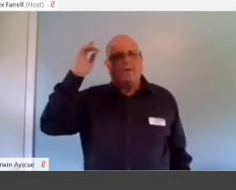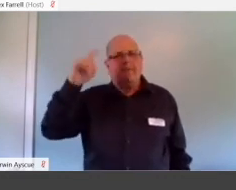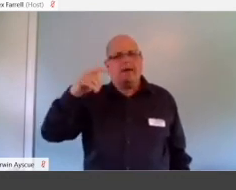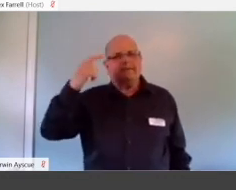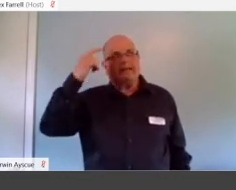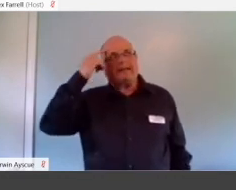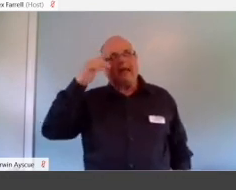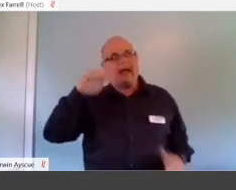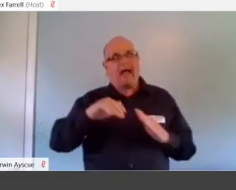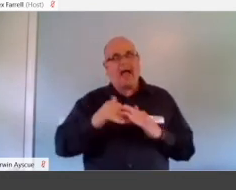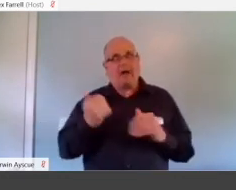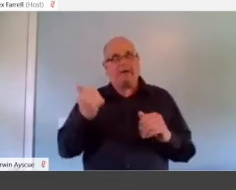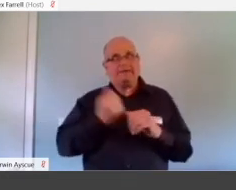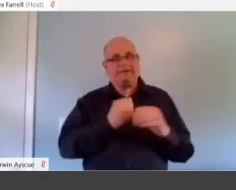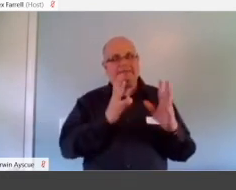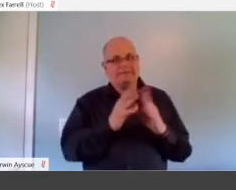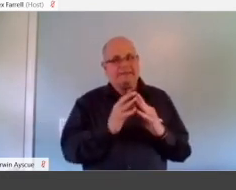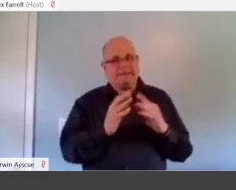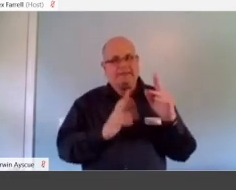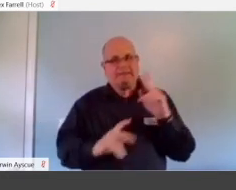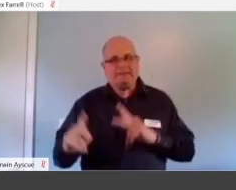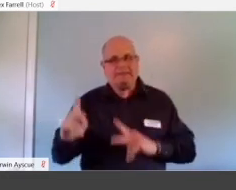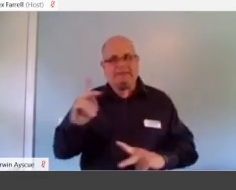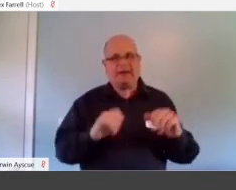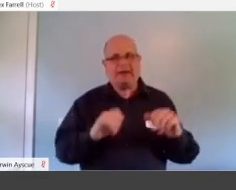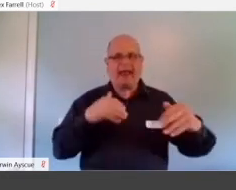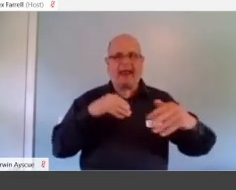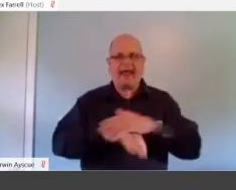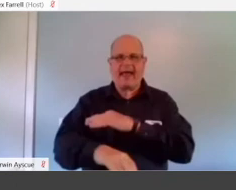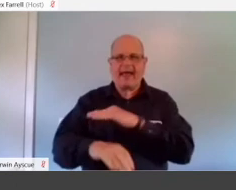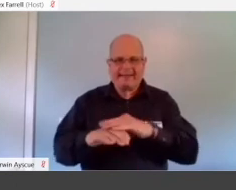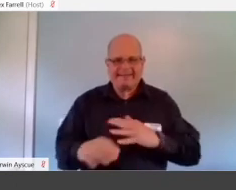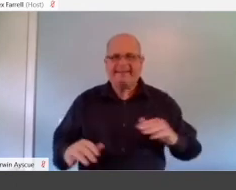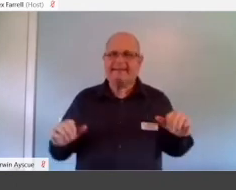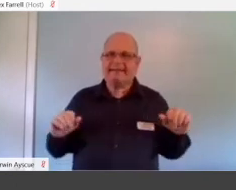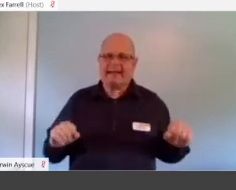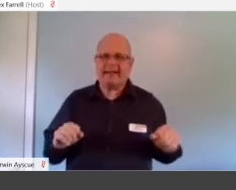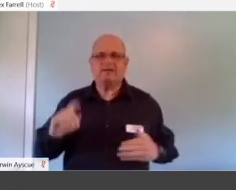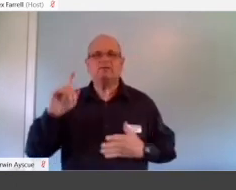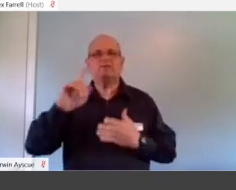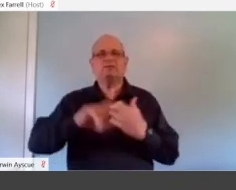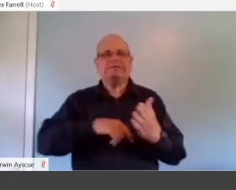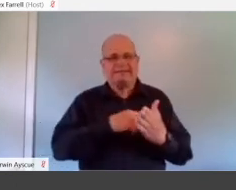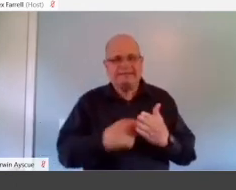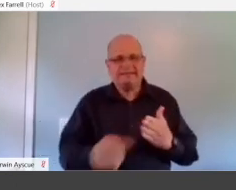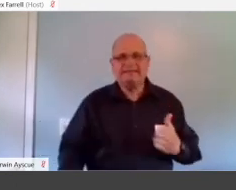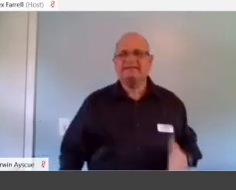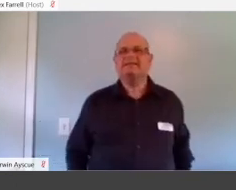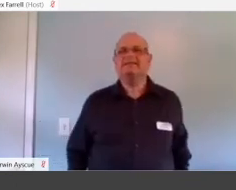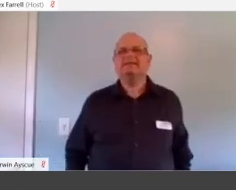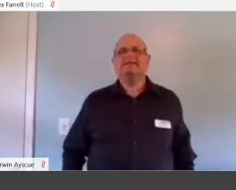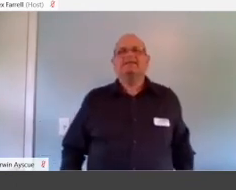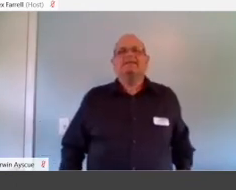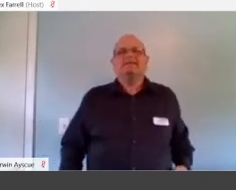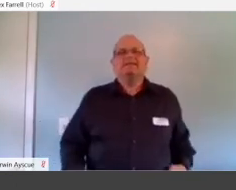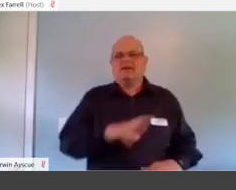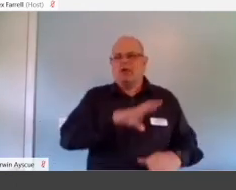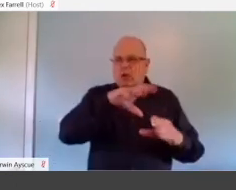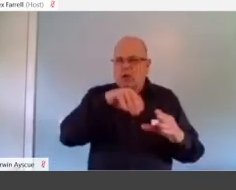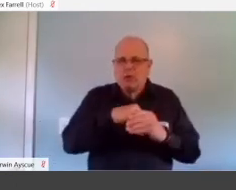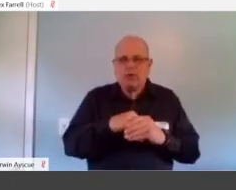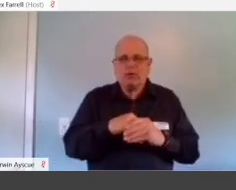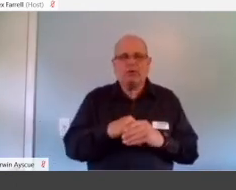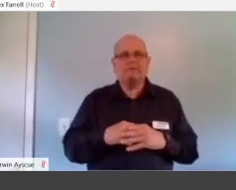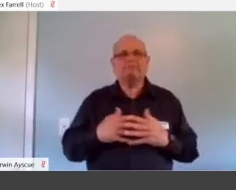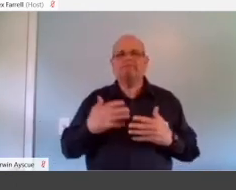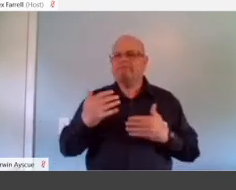do you make every meeting accessible? How do you facilitate critique in an accessible way, in an inclusive way? And those